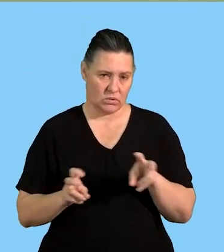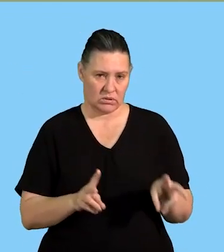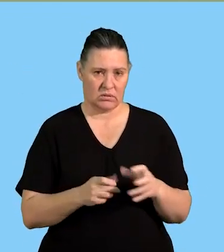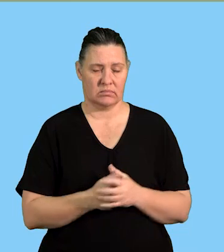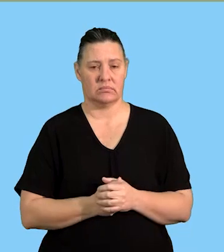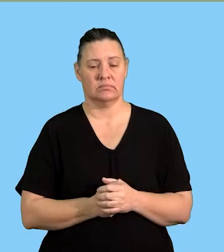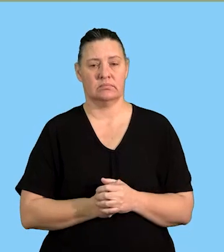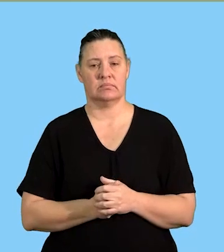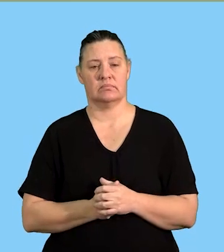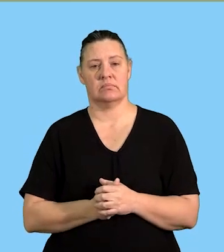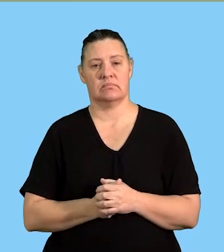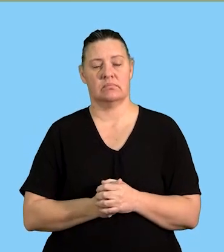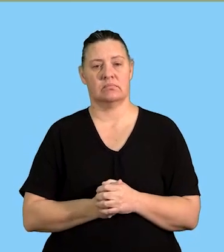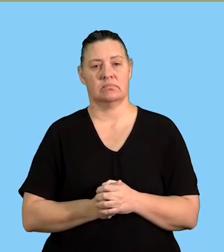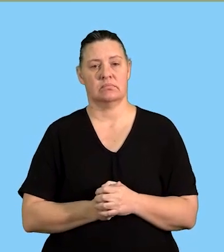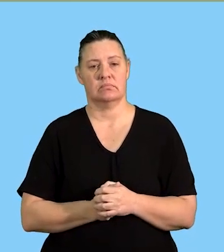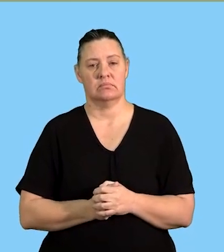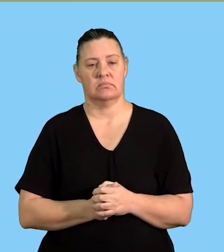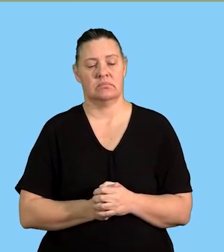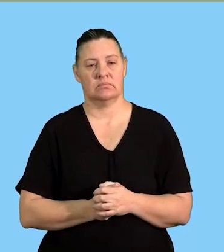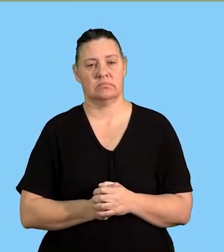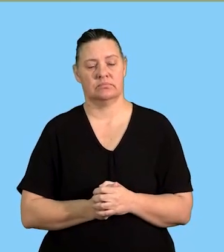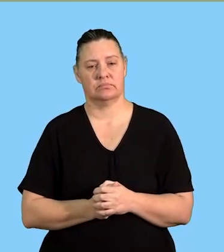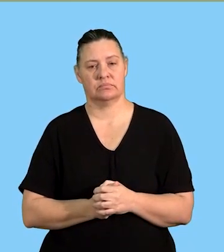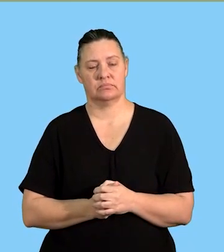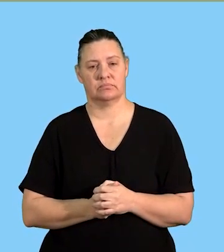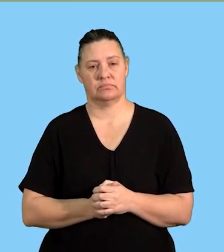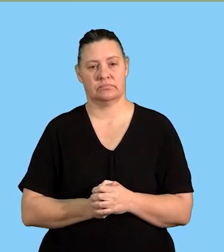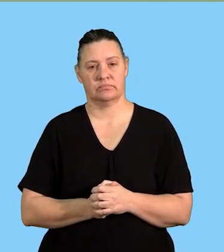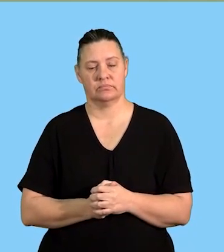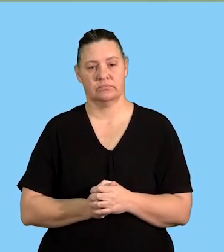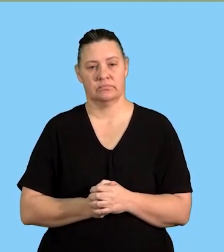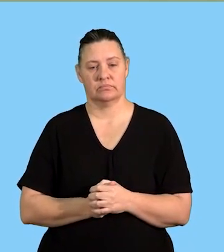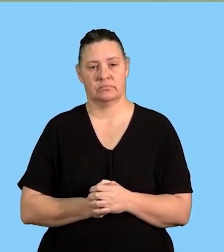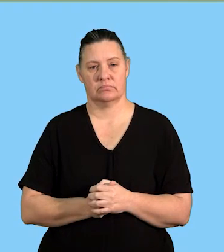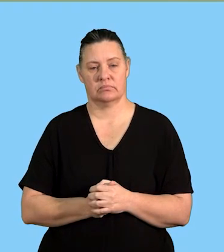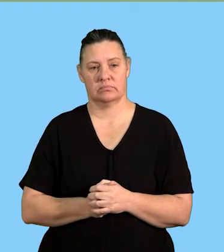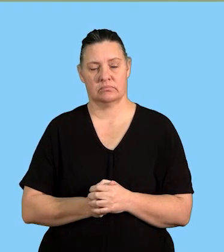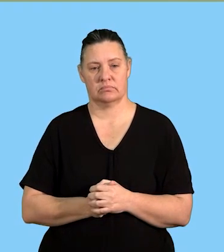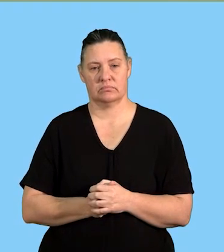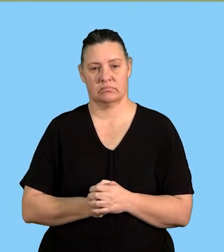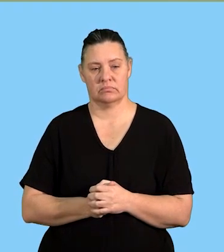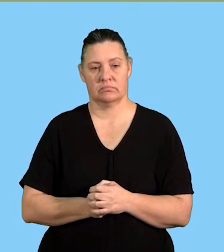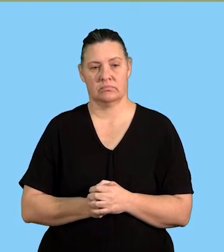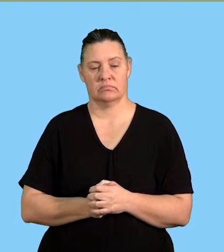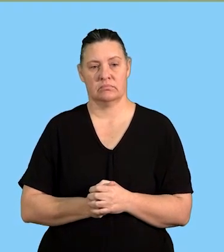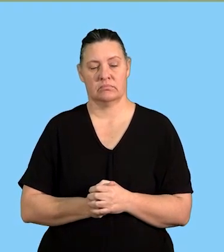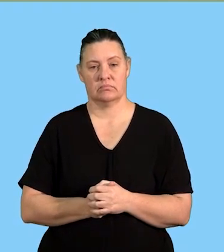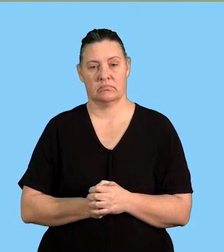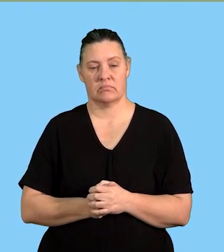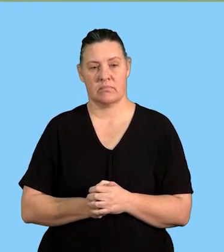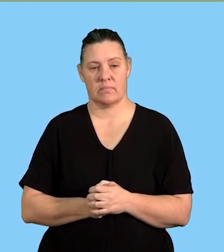invest money in an investment that won't be affected by the general increase. Remember to quote as it is. So those are